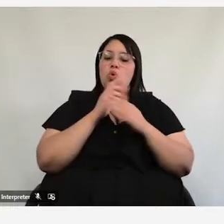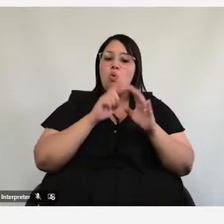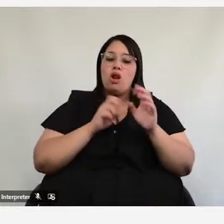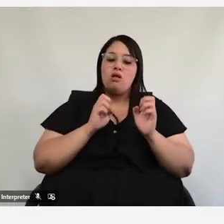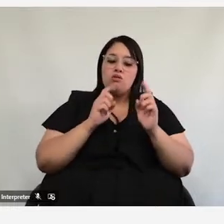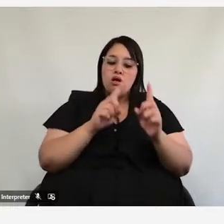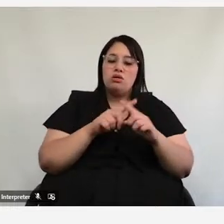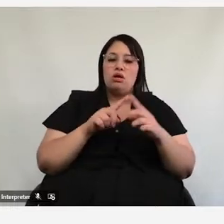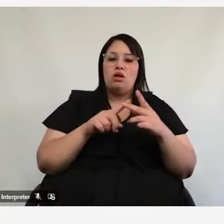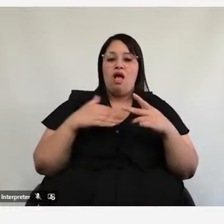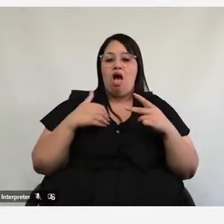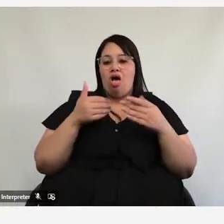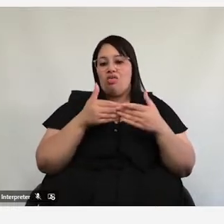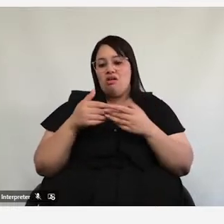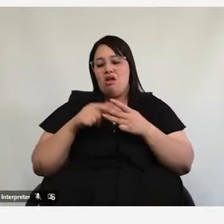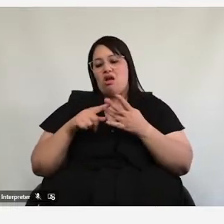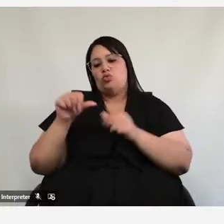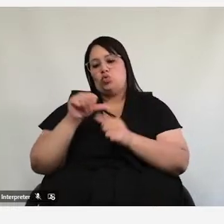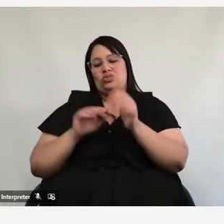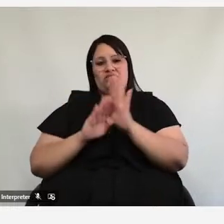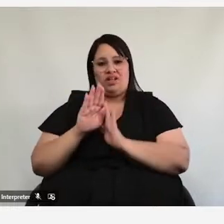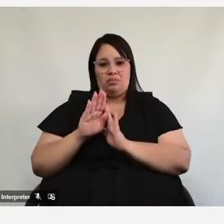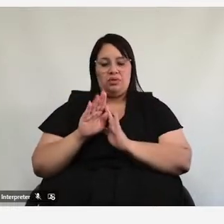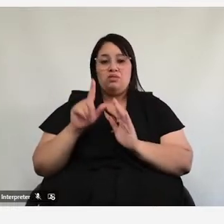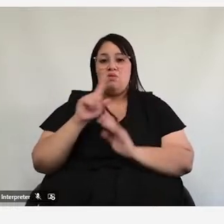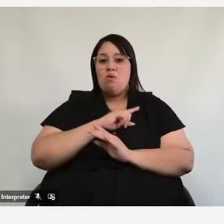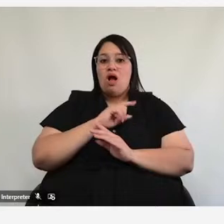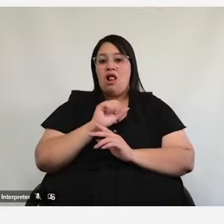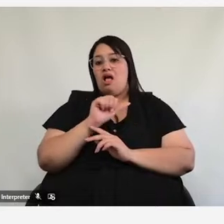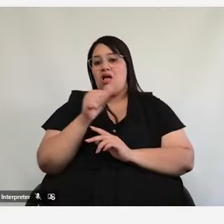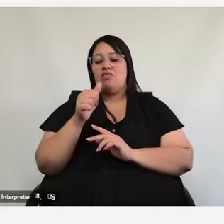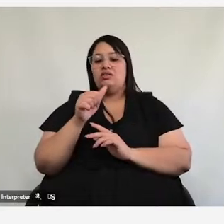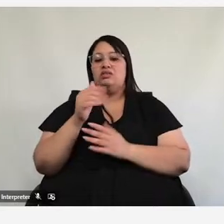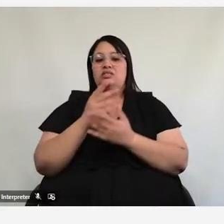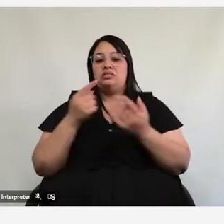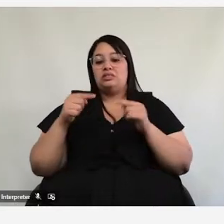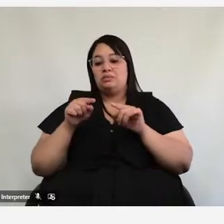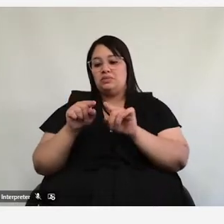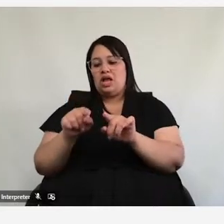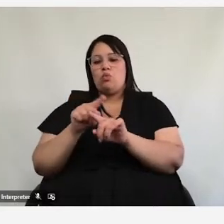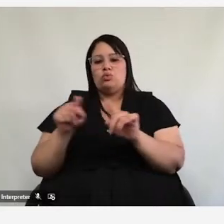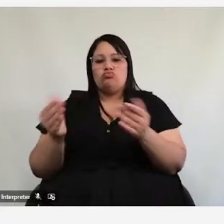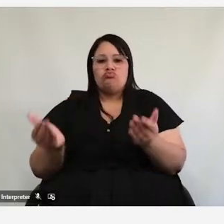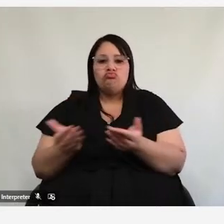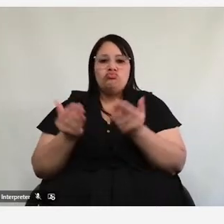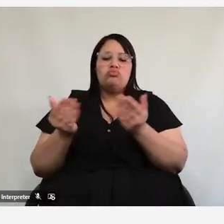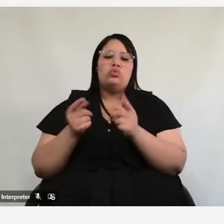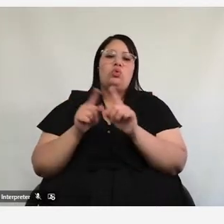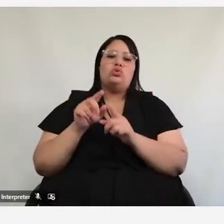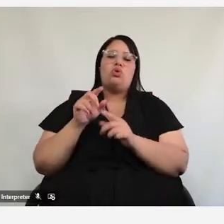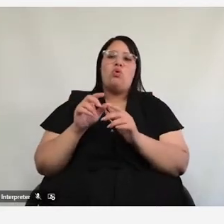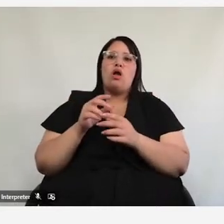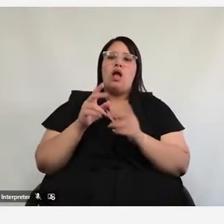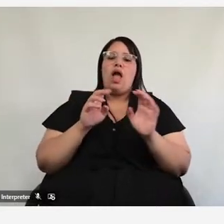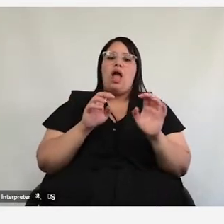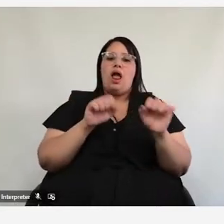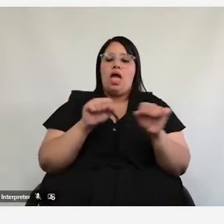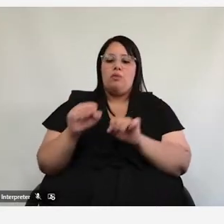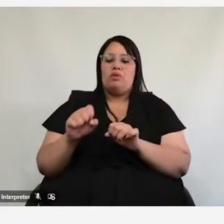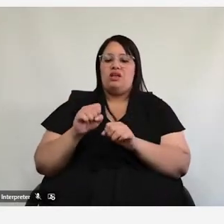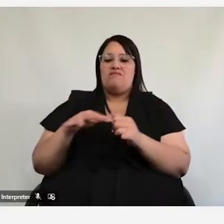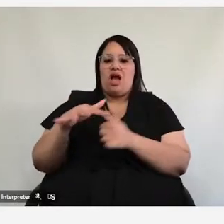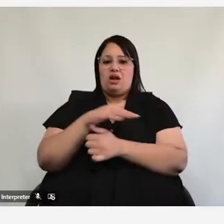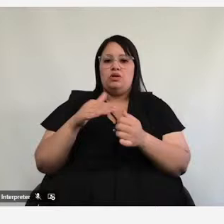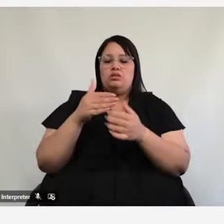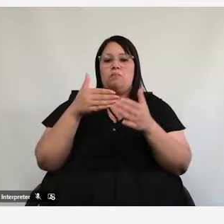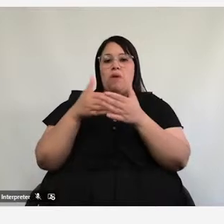education, healthcare, and social development, while simultaneously fostering and enabling an environment that removes